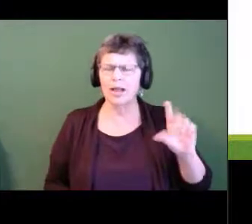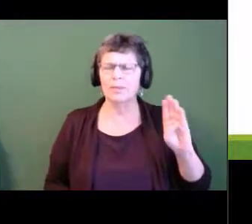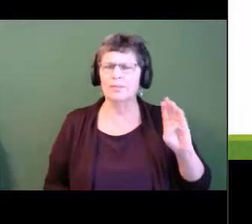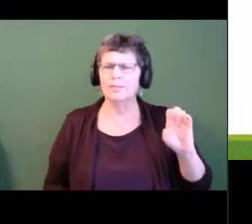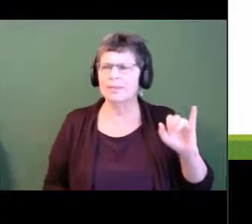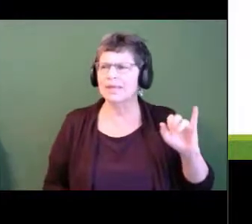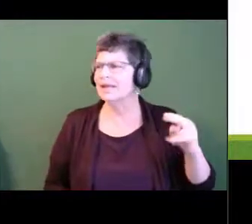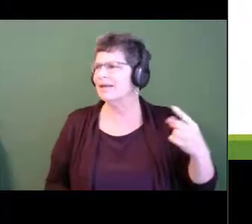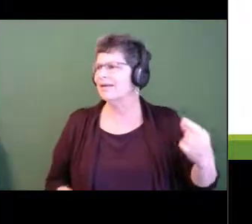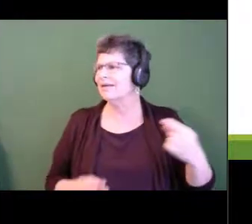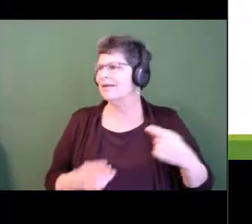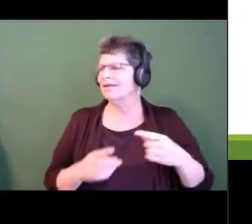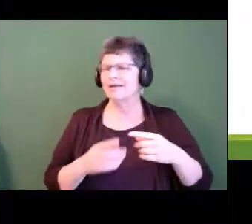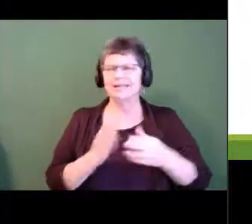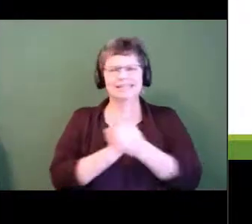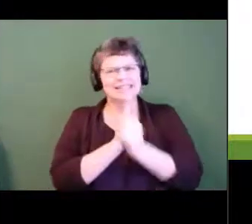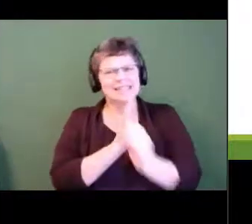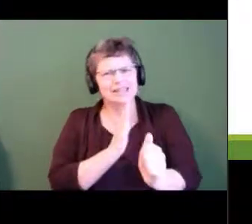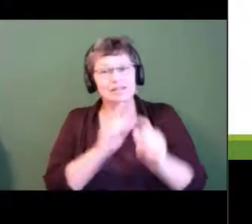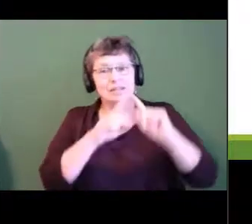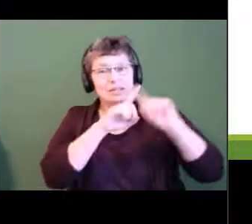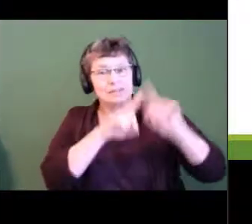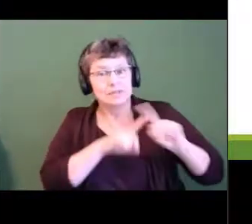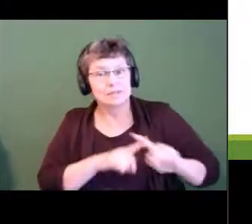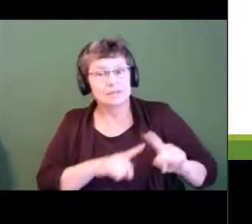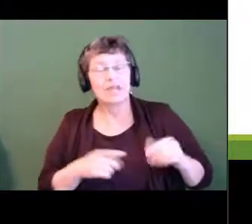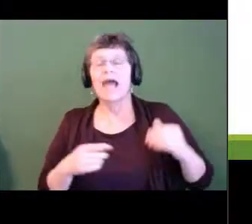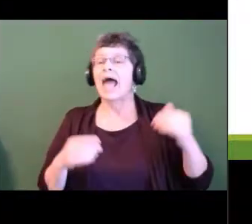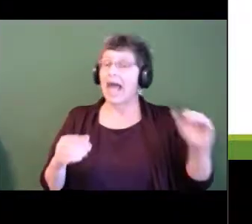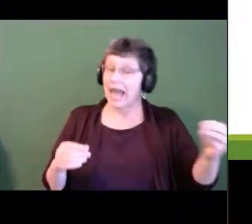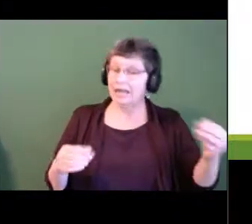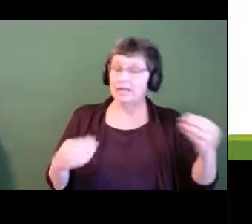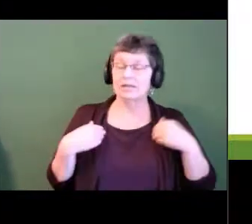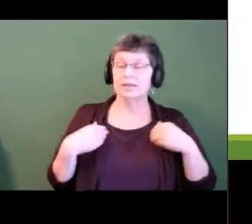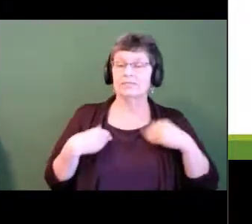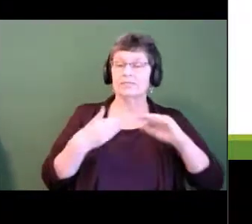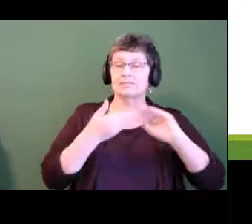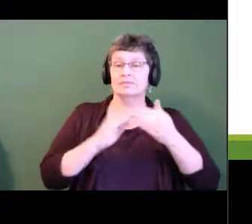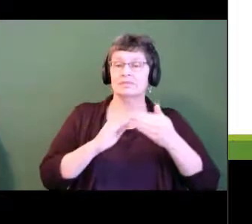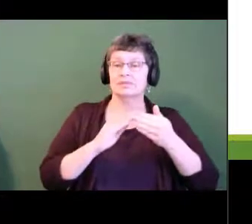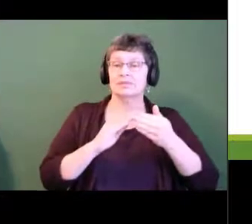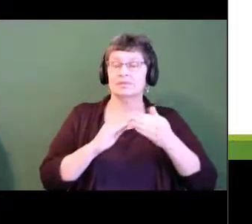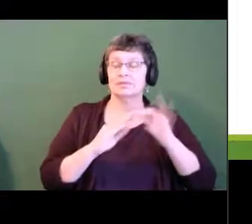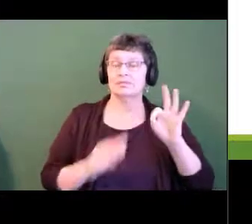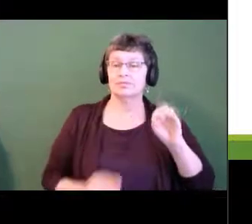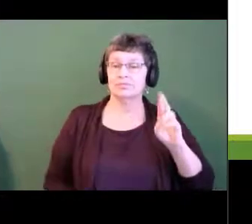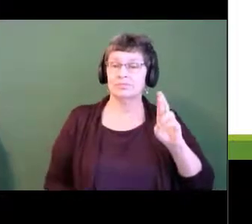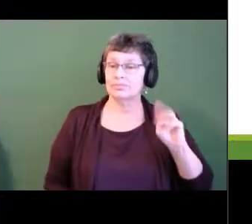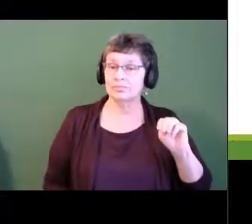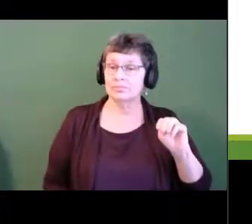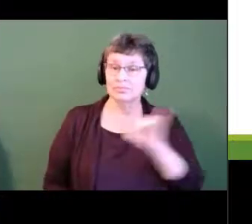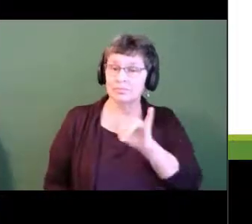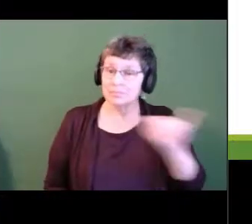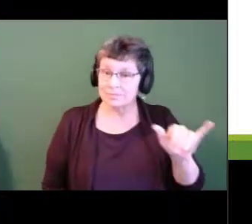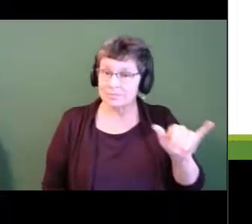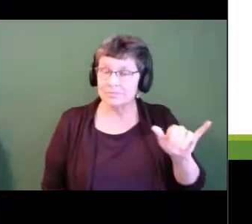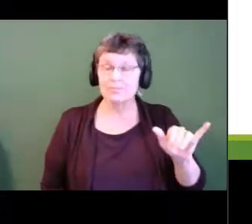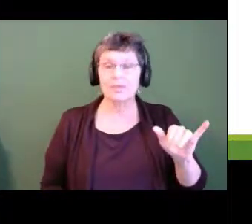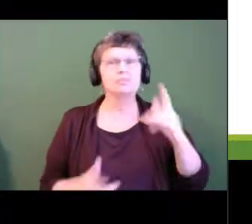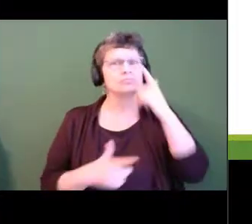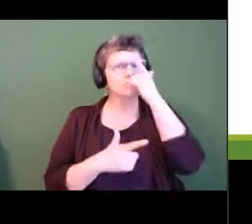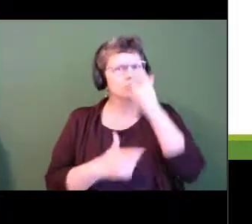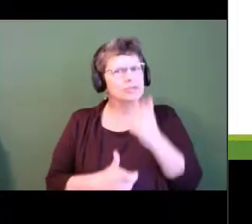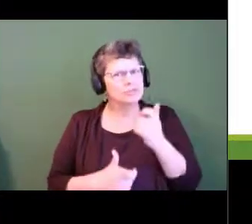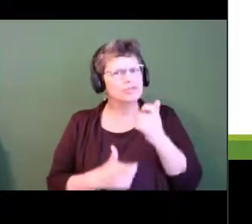community forum as well that looks really interesting. So there are things, if you have access and are able to use